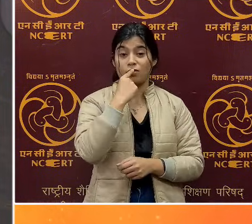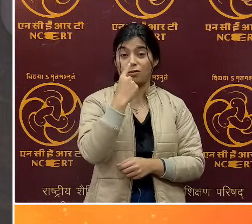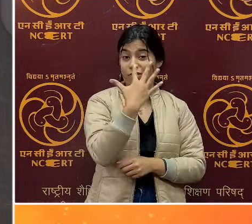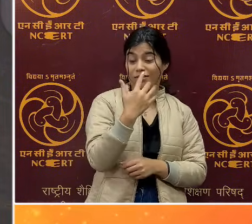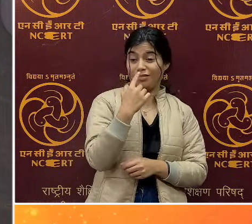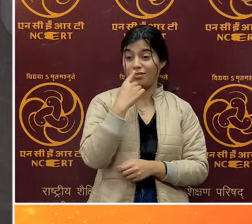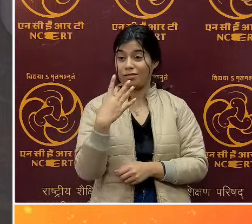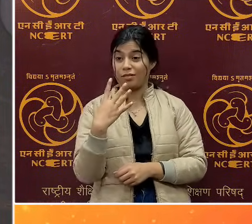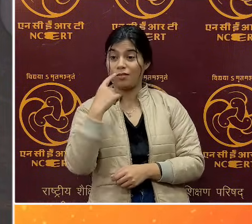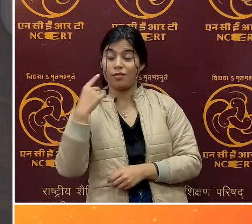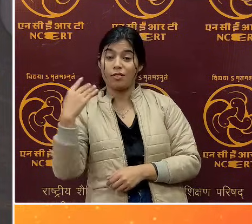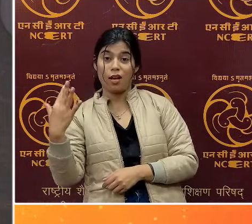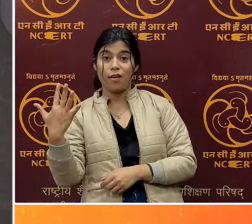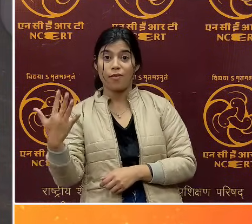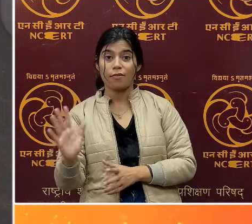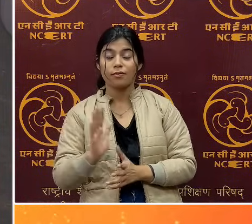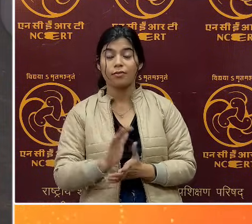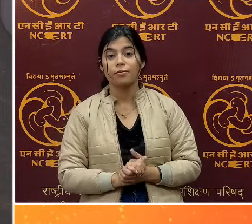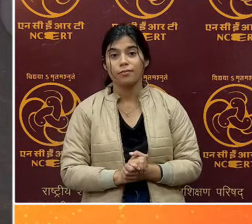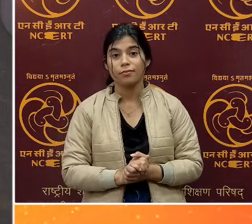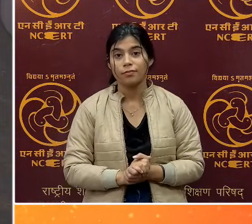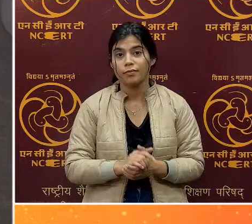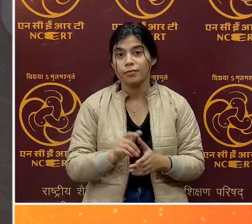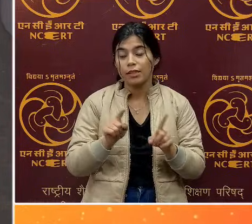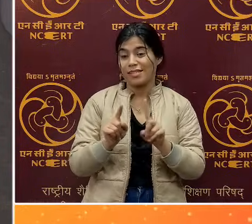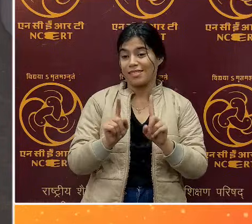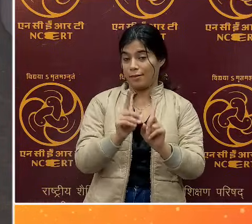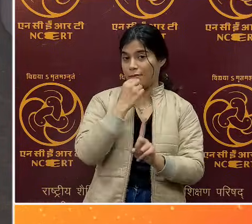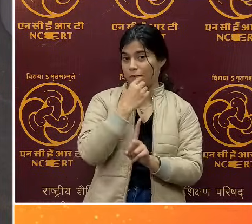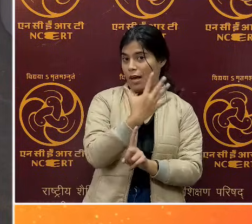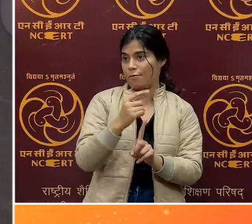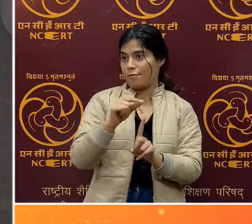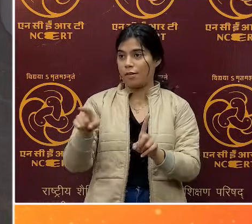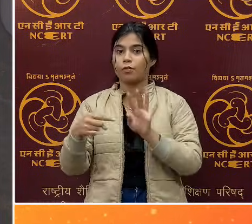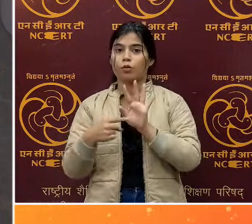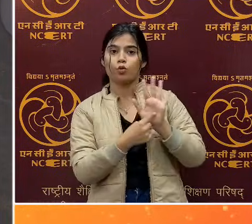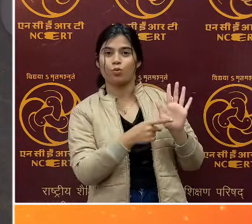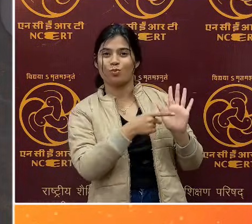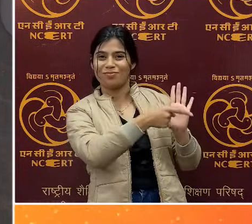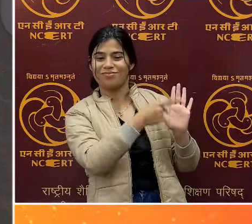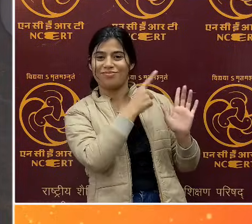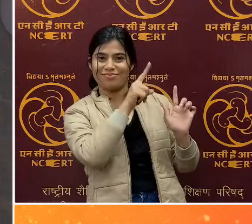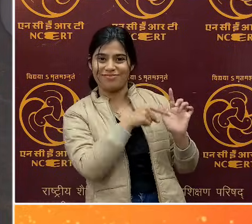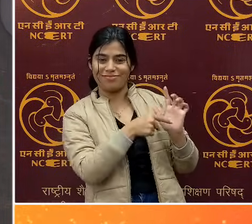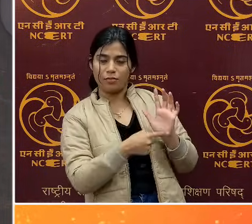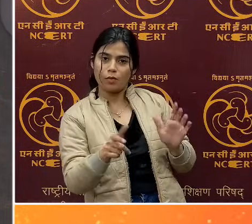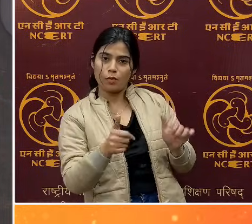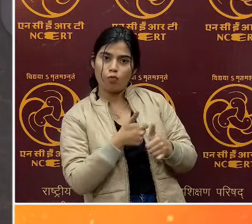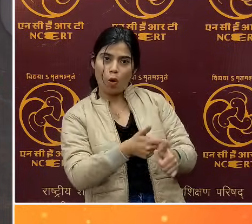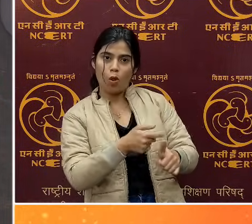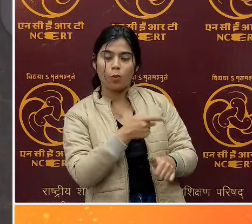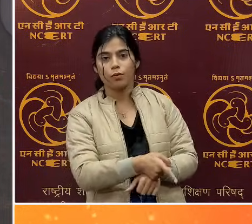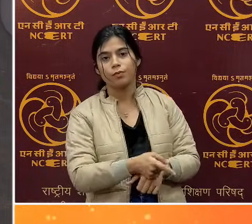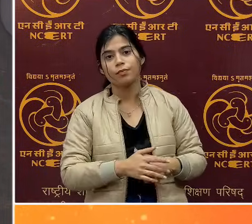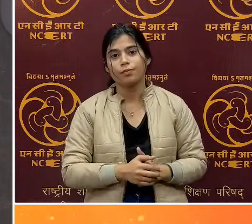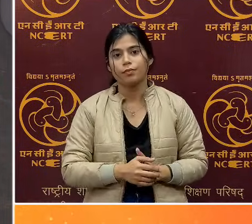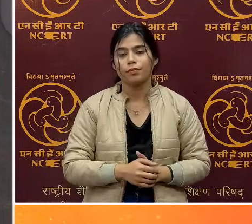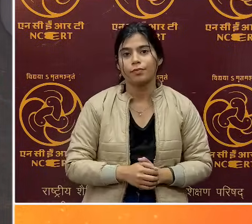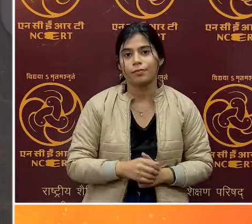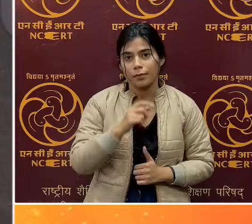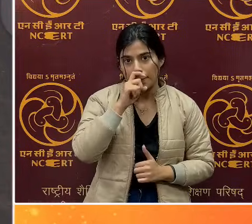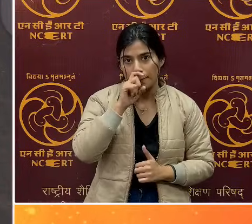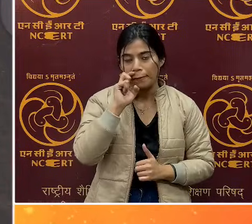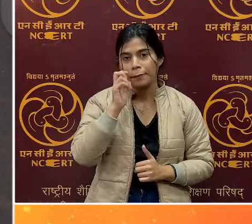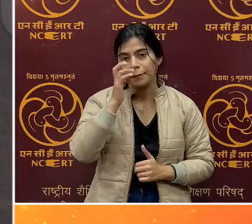are placing them, as we are placing them like this, Okay. right? One mirror here, one mirror here, one mirror here. Okay.